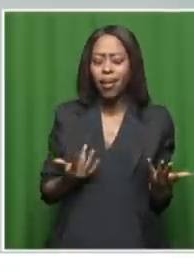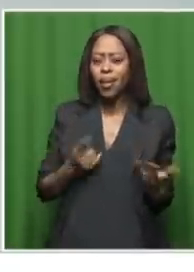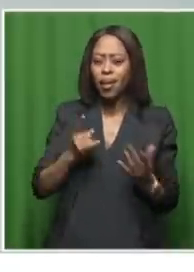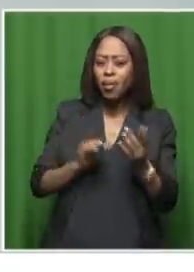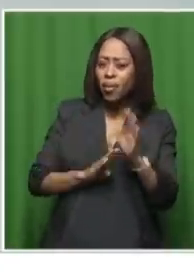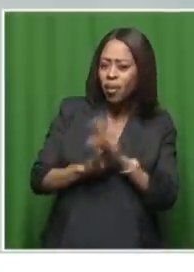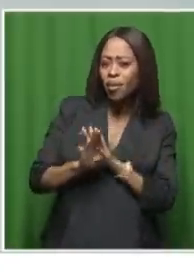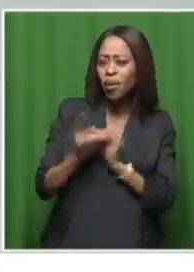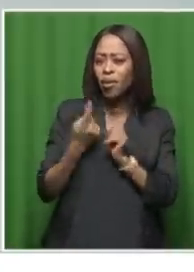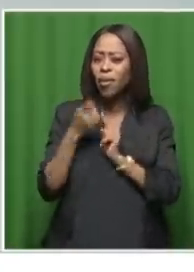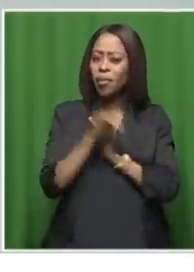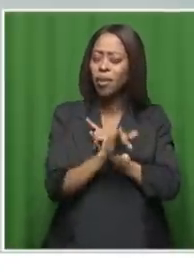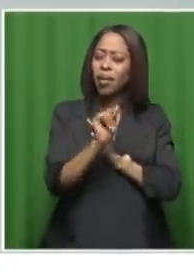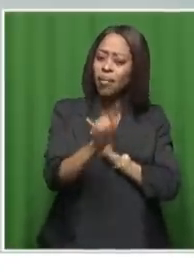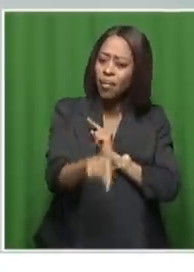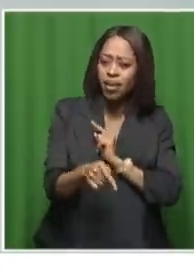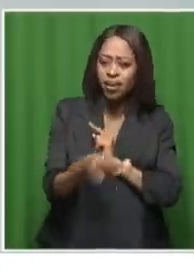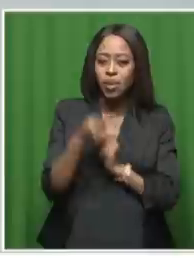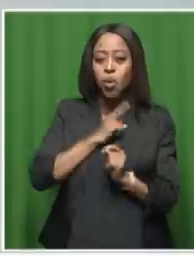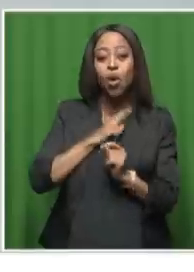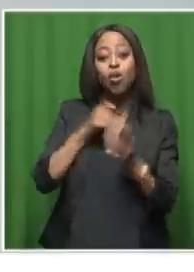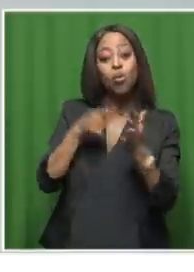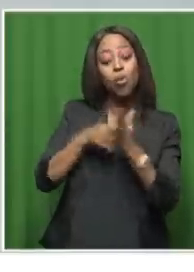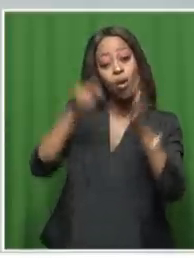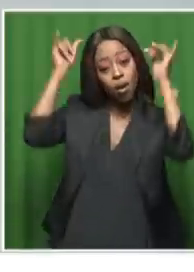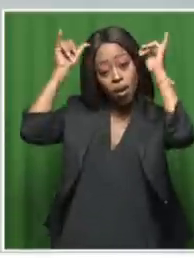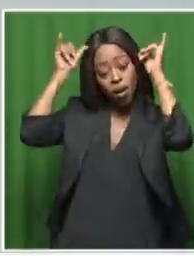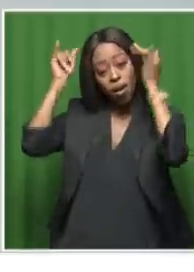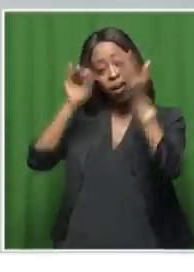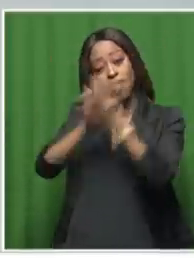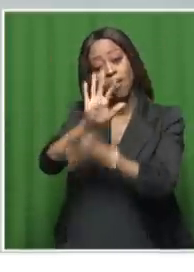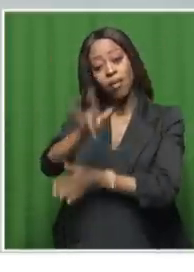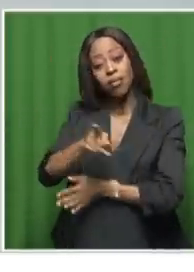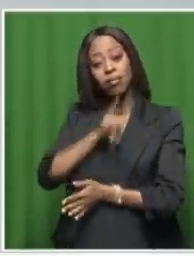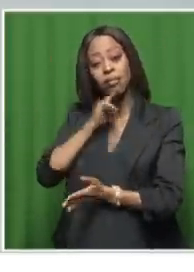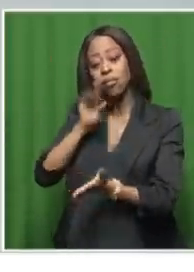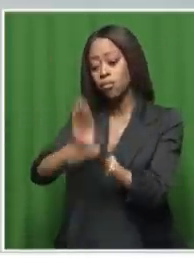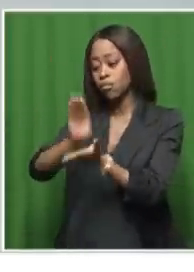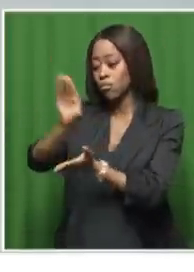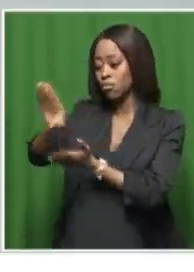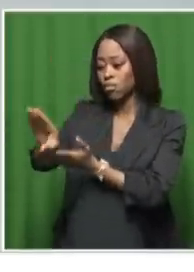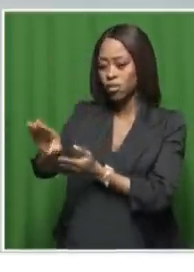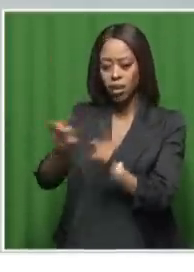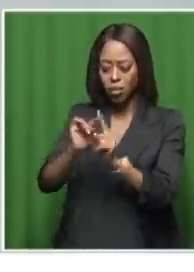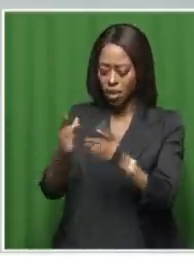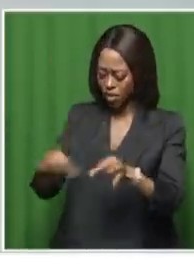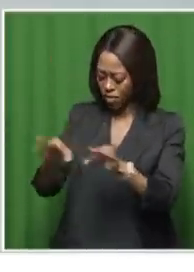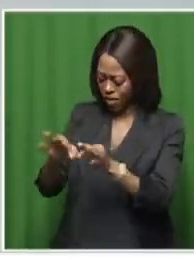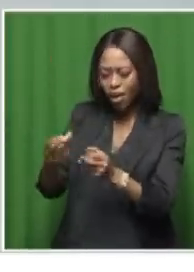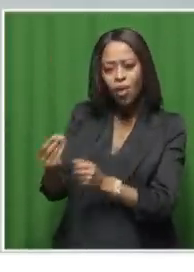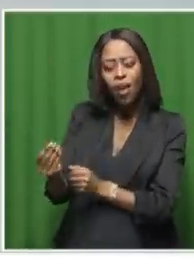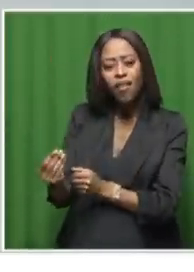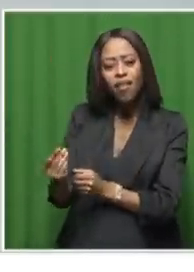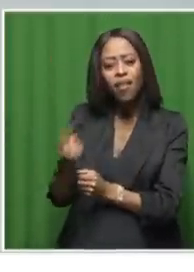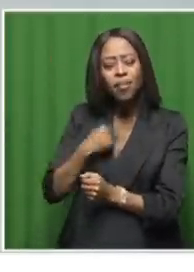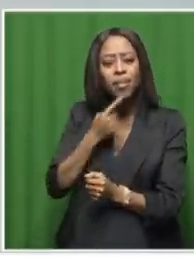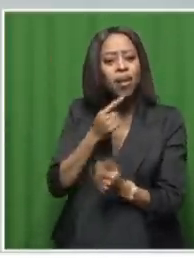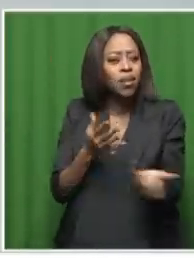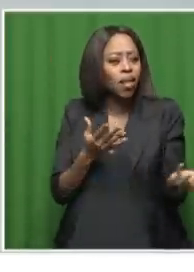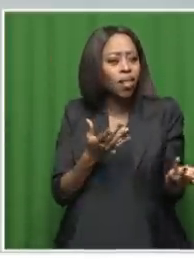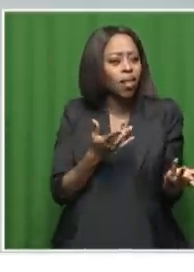that. If you go and buy a cow for 15,000 rand, why can't you see value in it when I bring 10 and